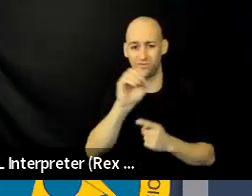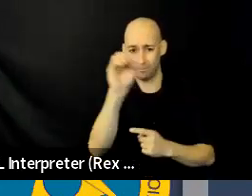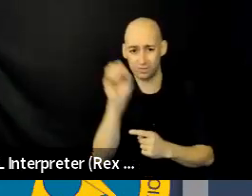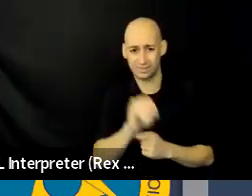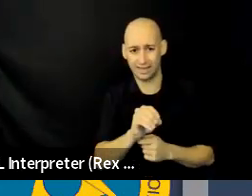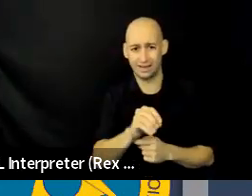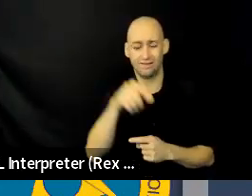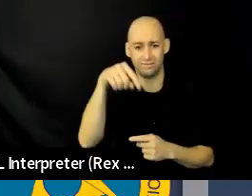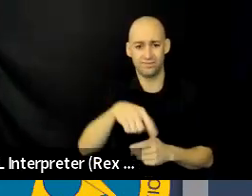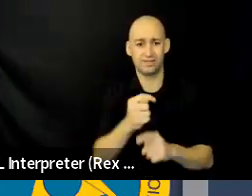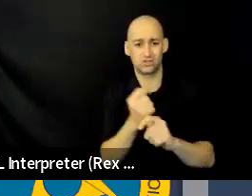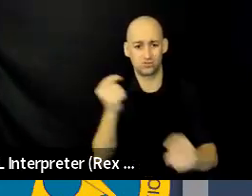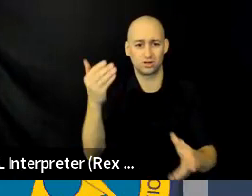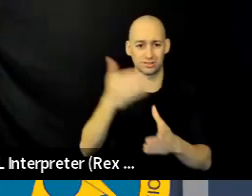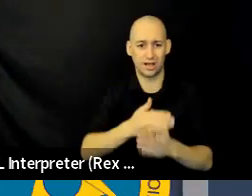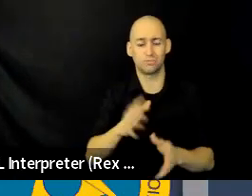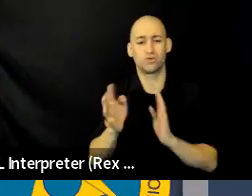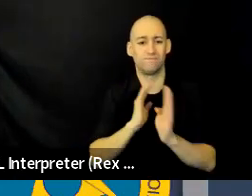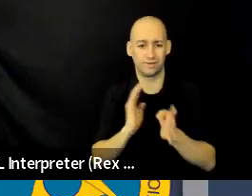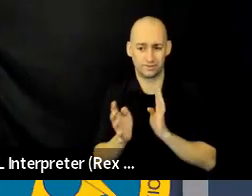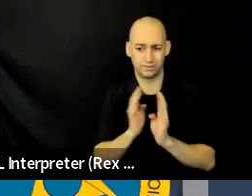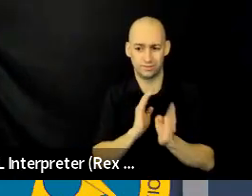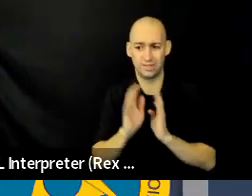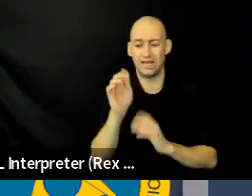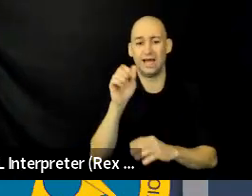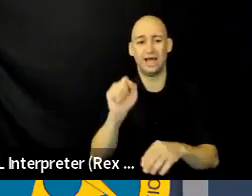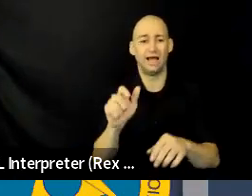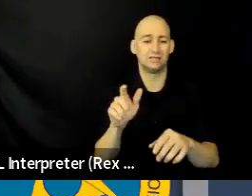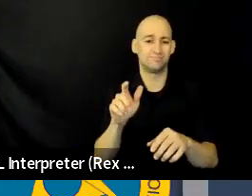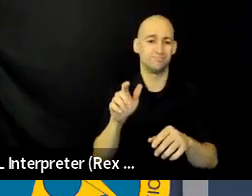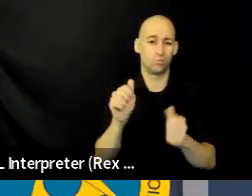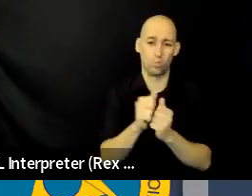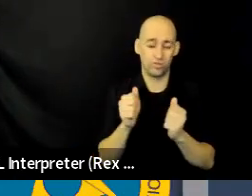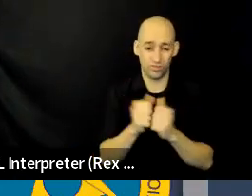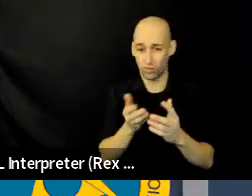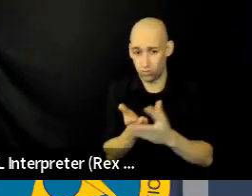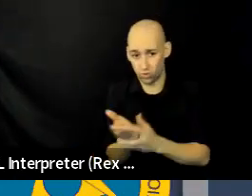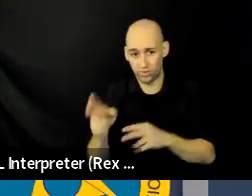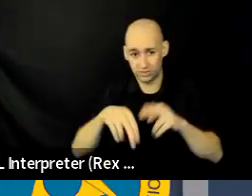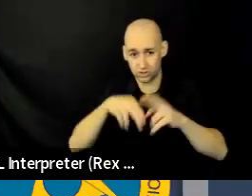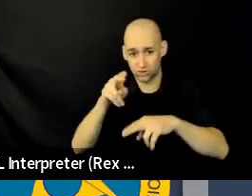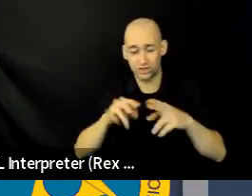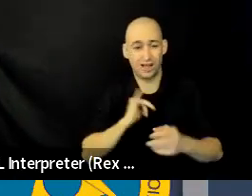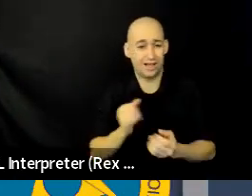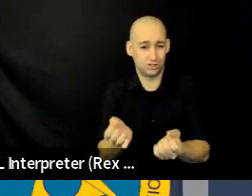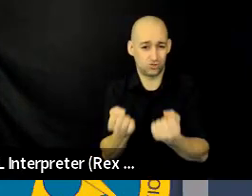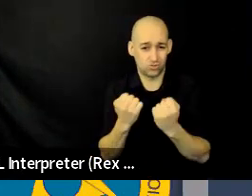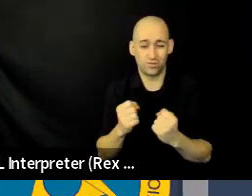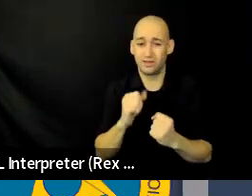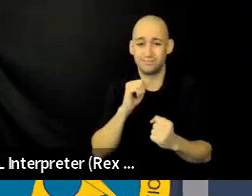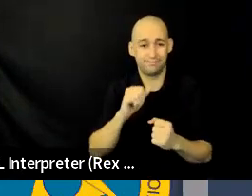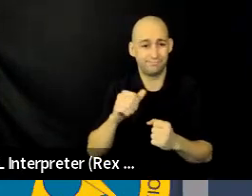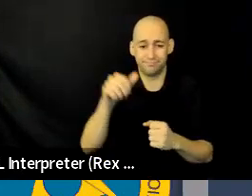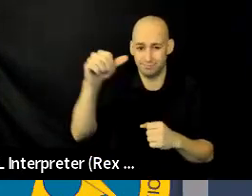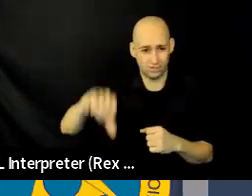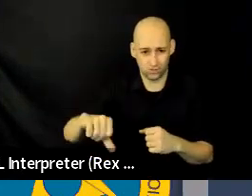of this truck stops traffic. As far as during construction is concerned, I strongly disagree with Mr. Eads about